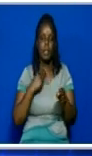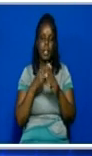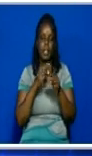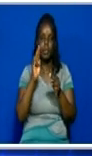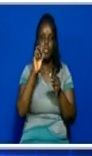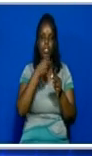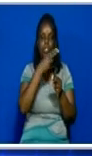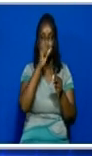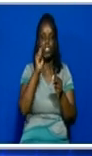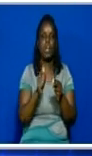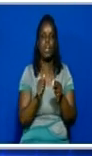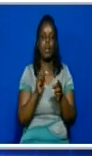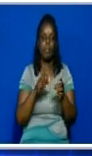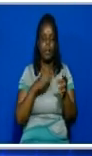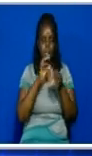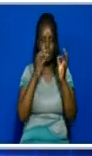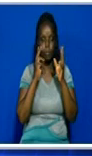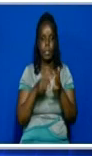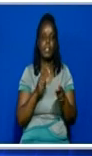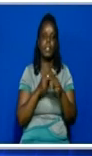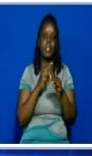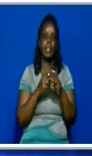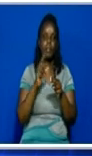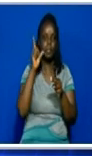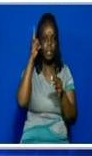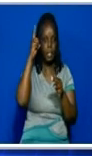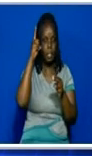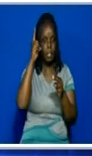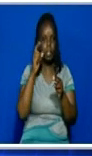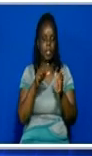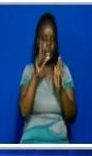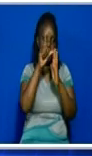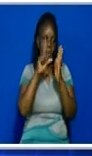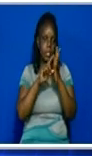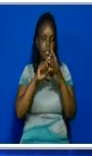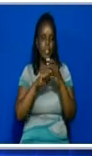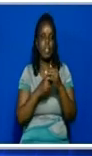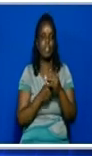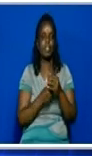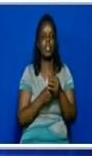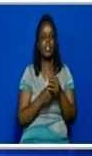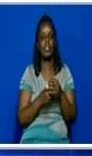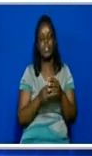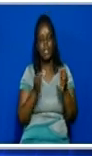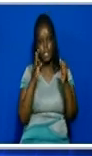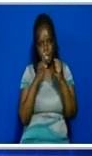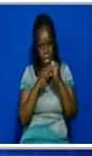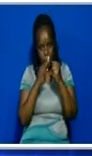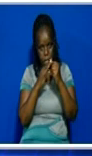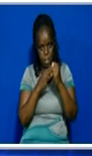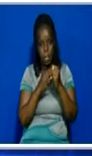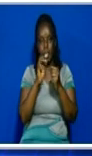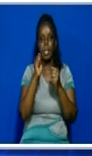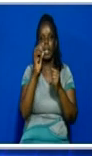Jose and our sign language interpreter is Lynette Machuka. So our lessons begin at the top of the hour, which is exactly